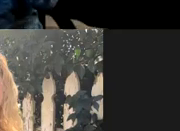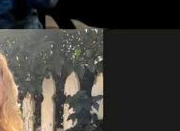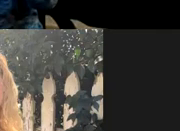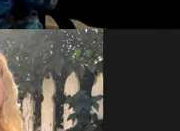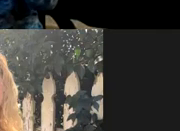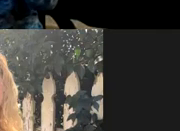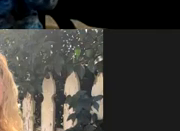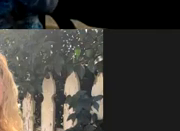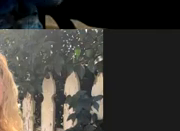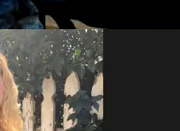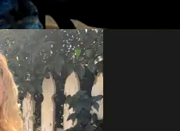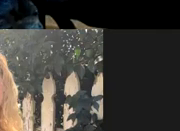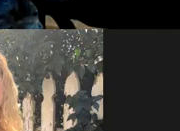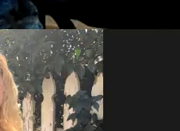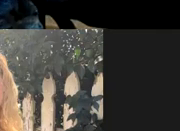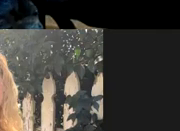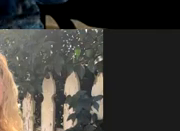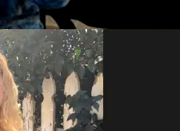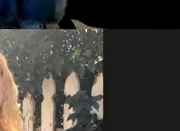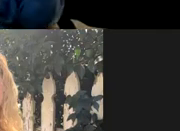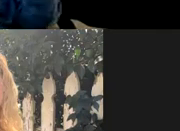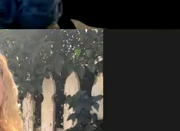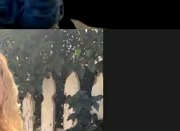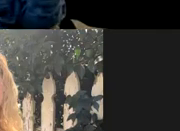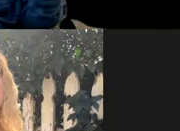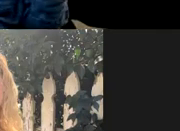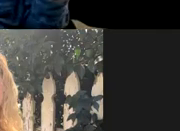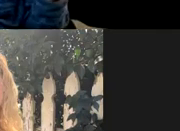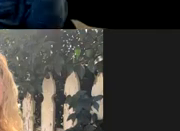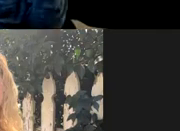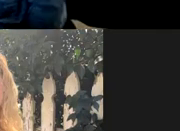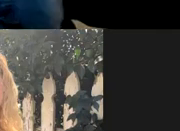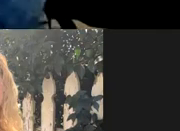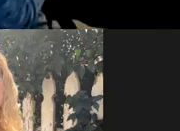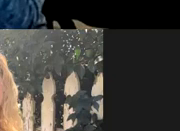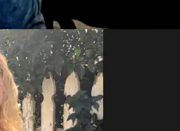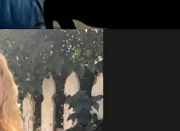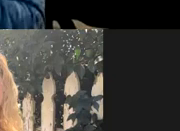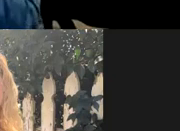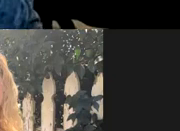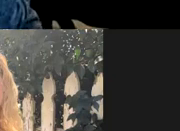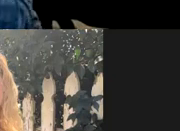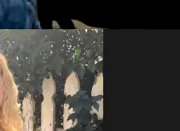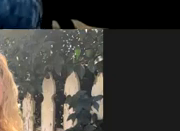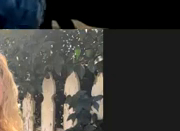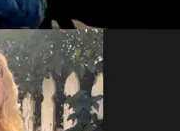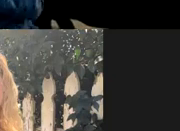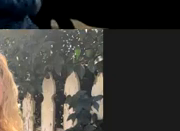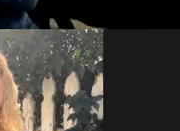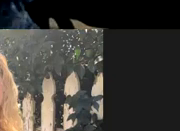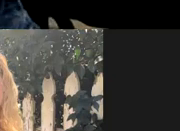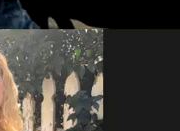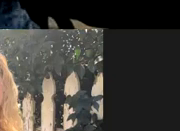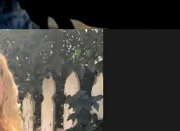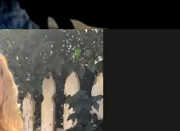So it is on the burden of the person who's claiming exemption. So in this circumstance, it would be the